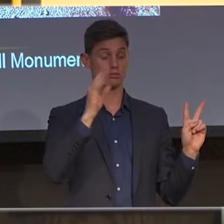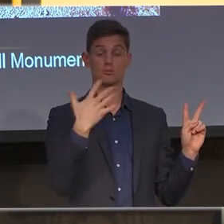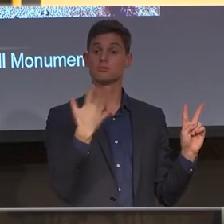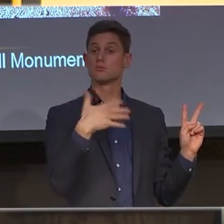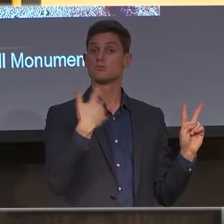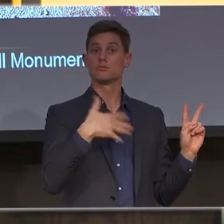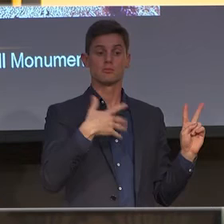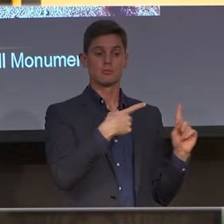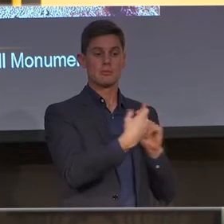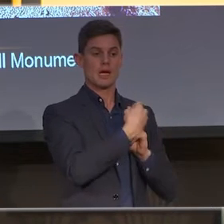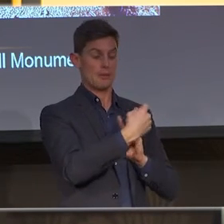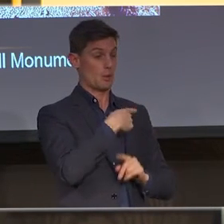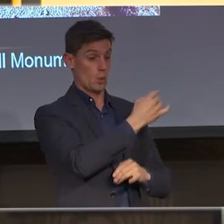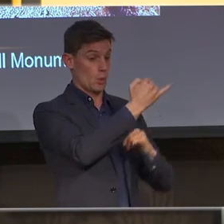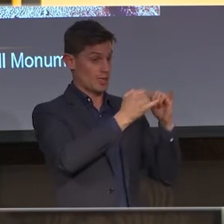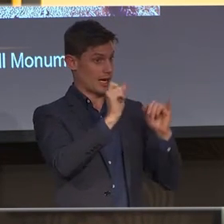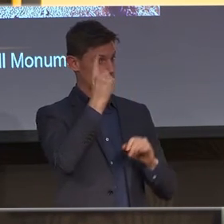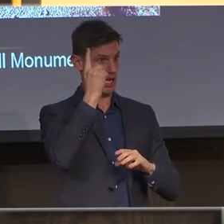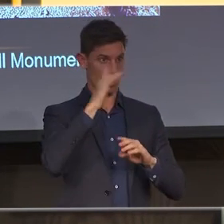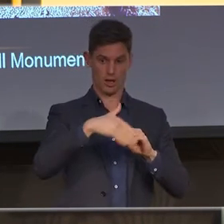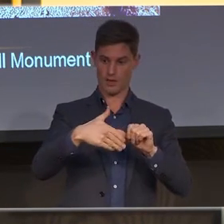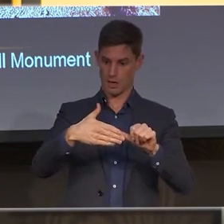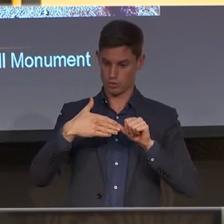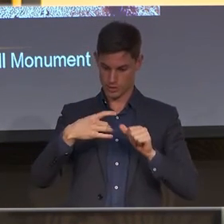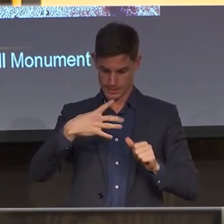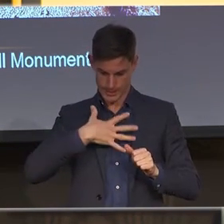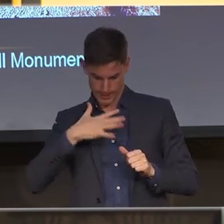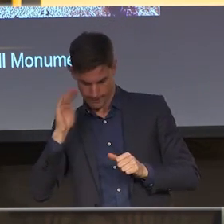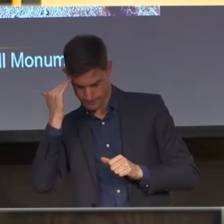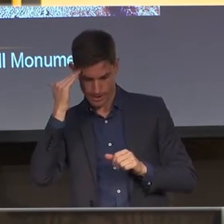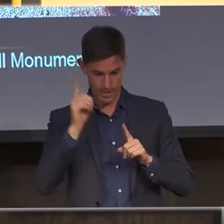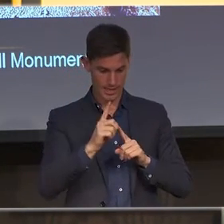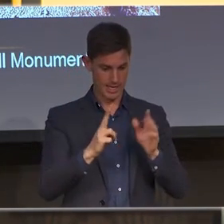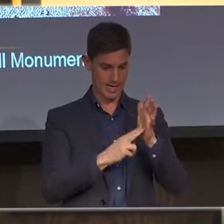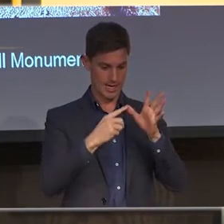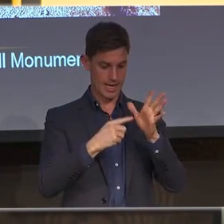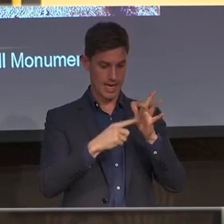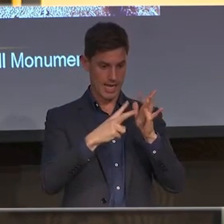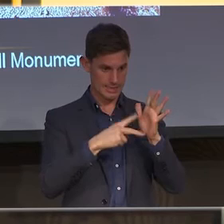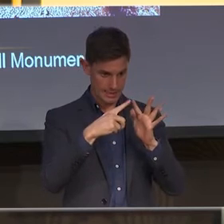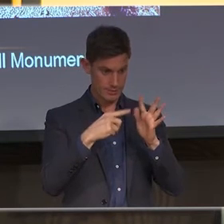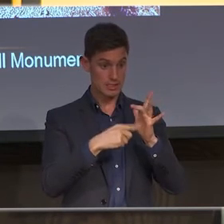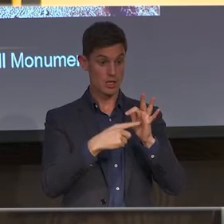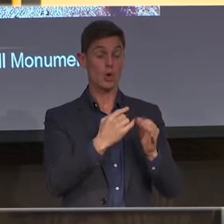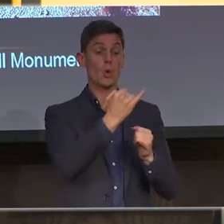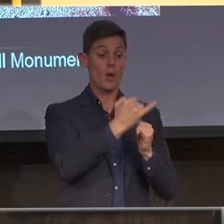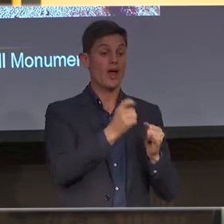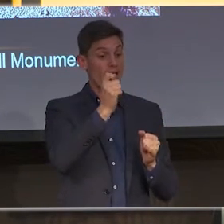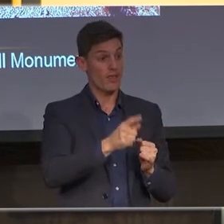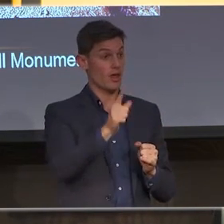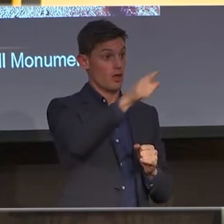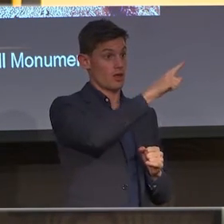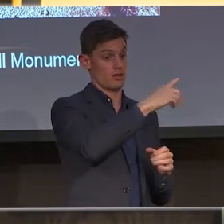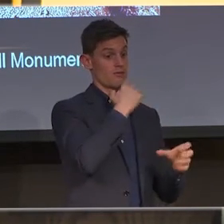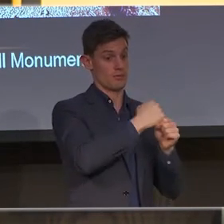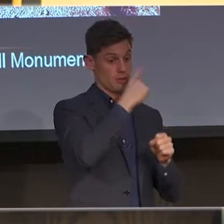to me a better understanding of Aboriginal self-determination and native title than Australian politicians and the major parties had. On the intervention,